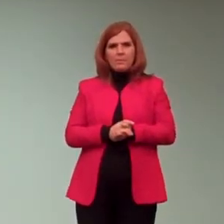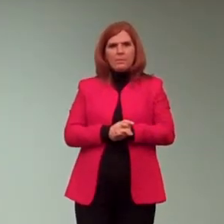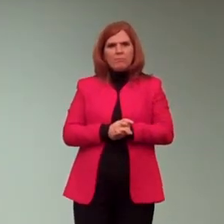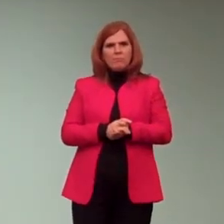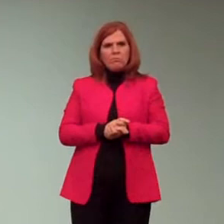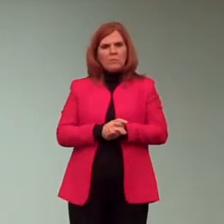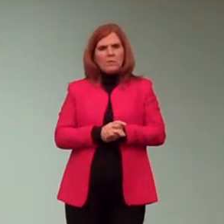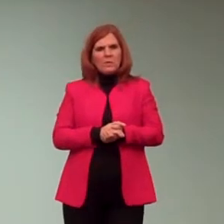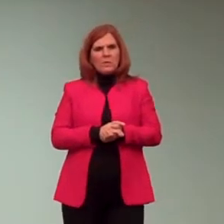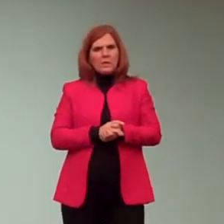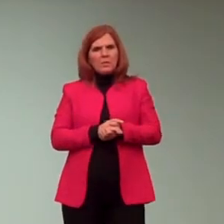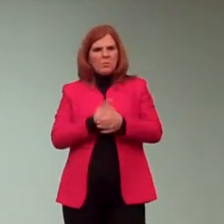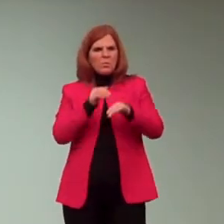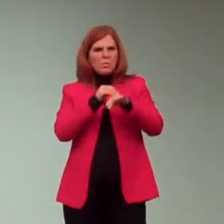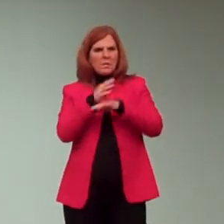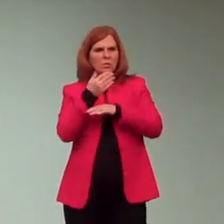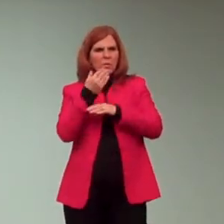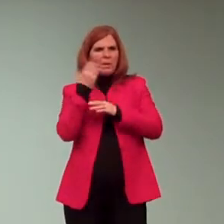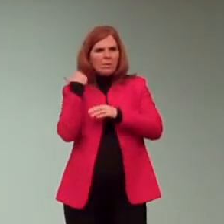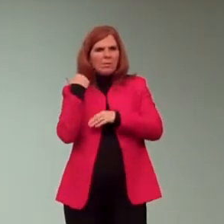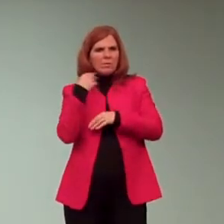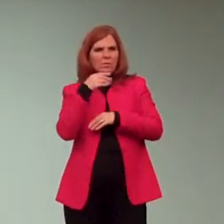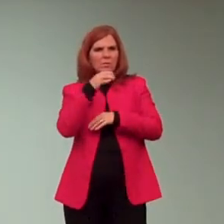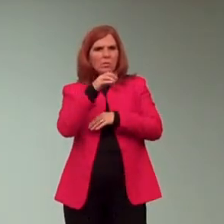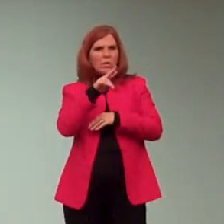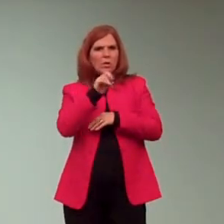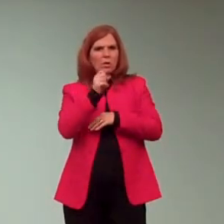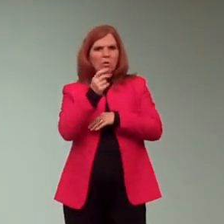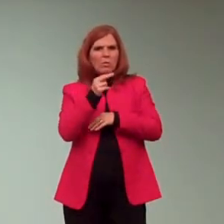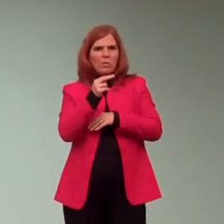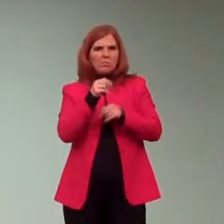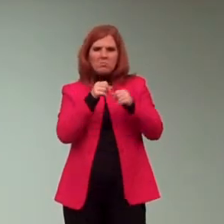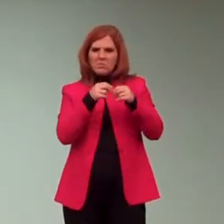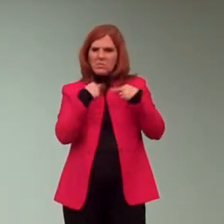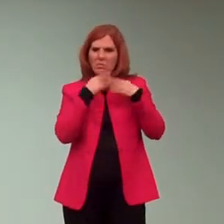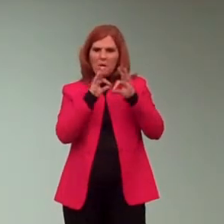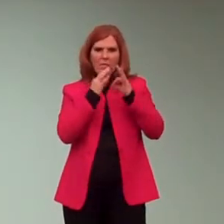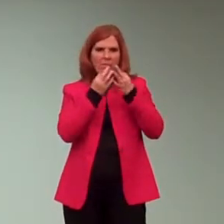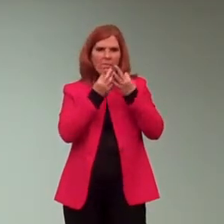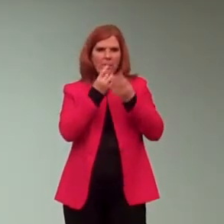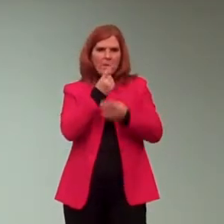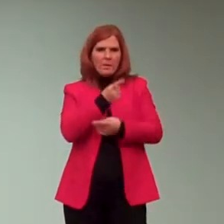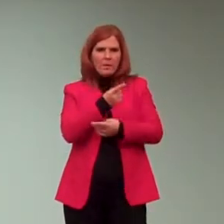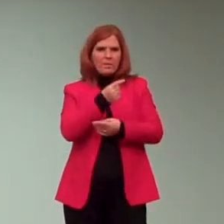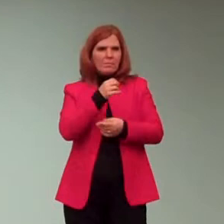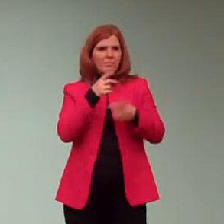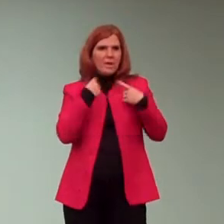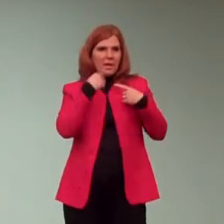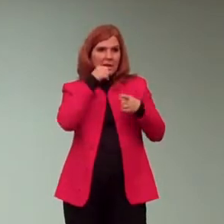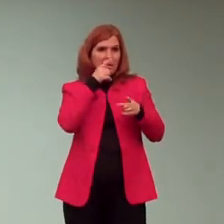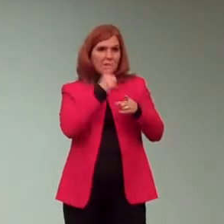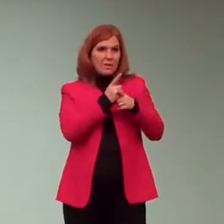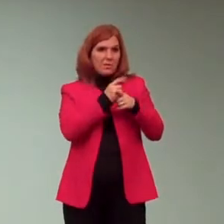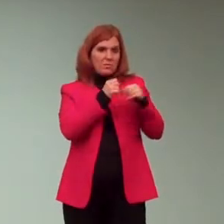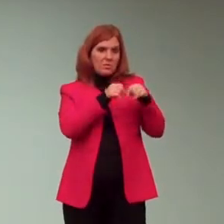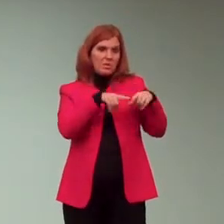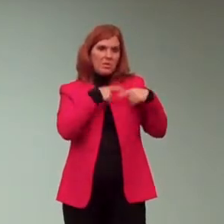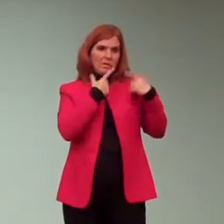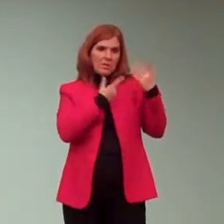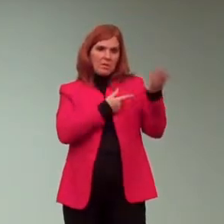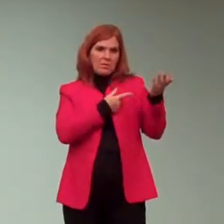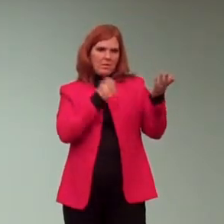Granddad, we'll send you back to Croatia. Still have family there. He's had a sister who's still living. I don't want